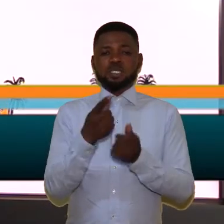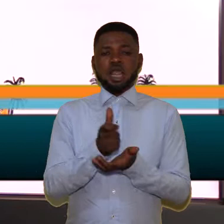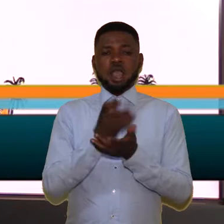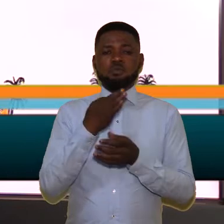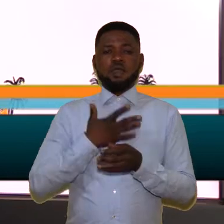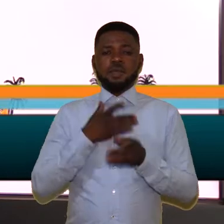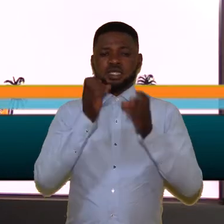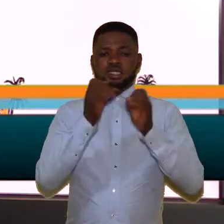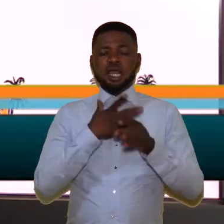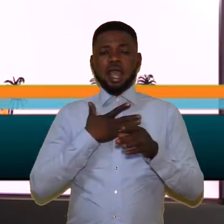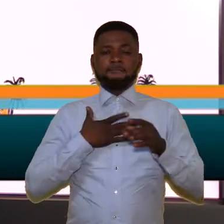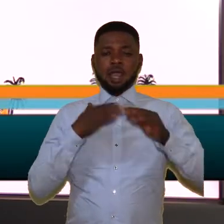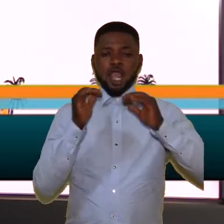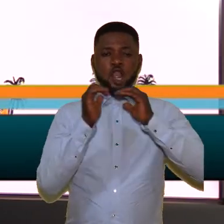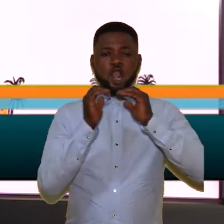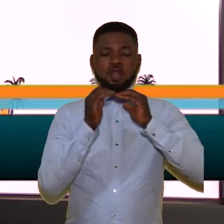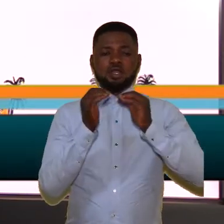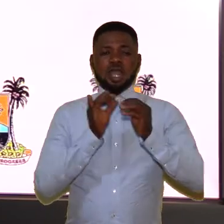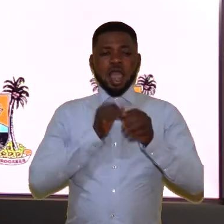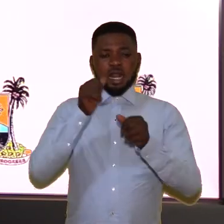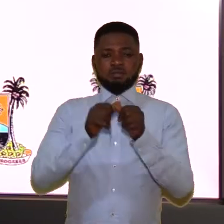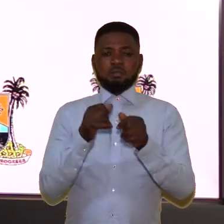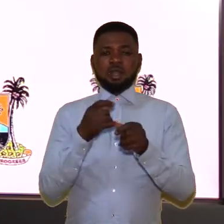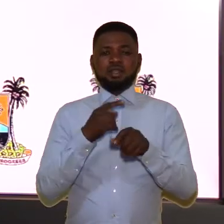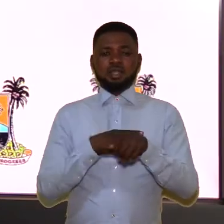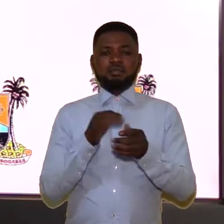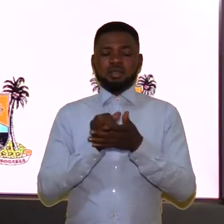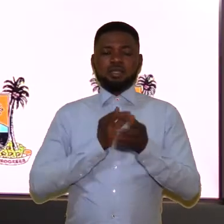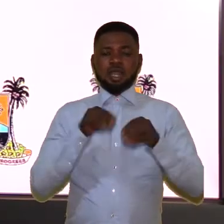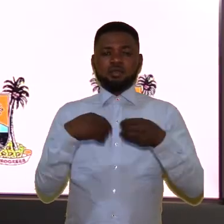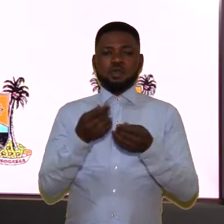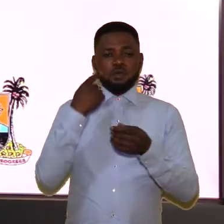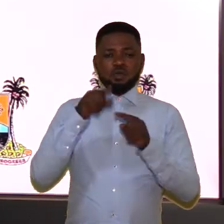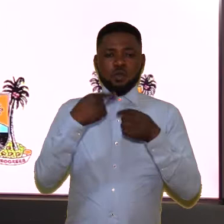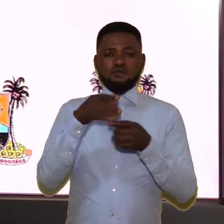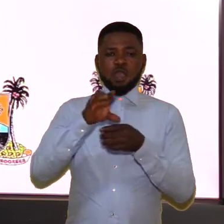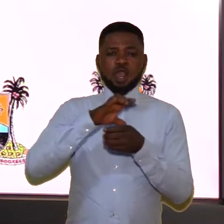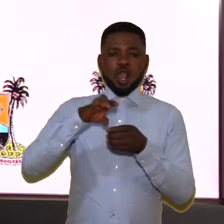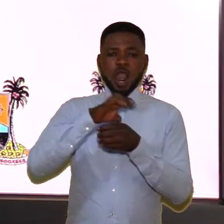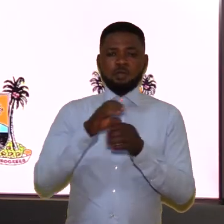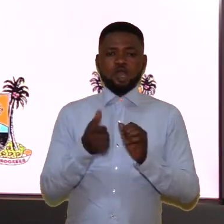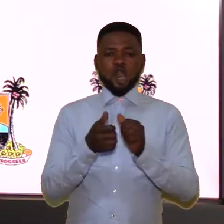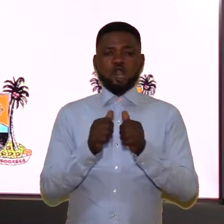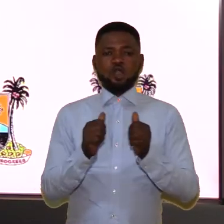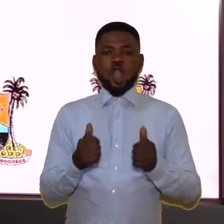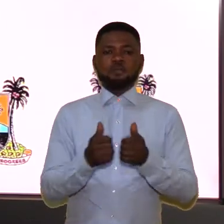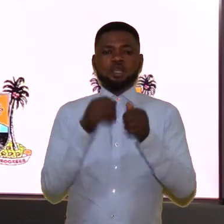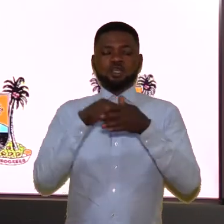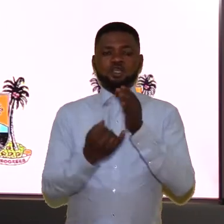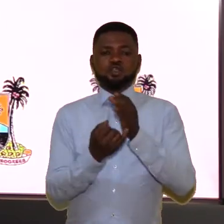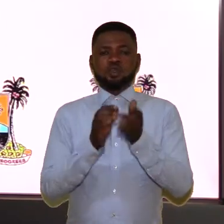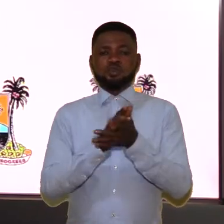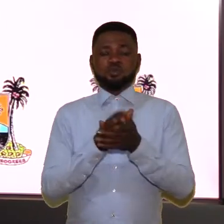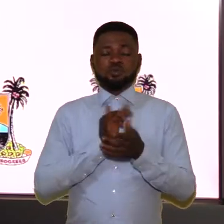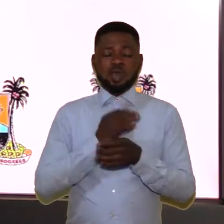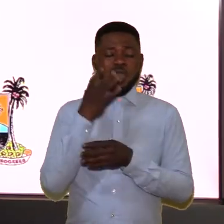help of my teachers and my colleagues. I remember a time when I went for the Cowbellpedia competition in junior school, which I thought